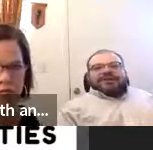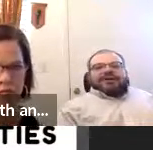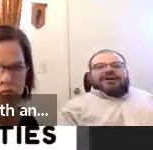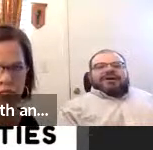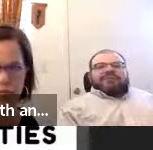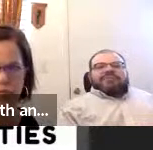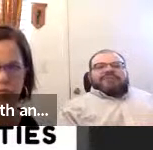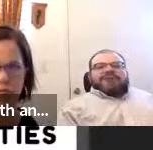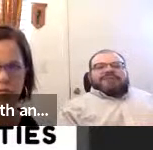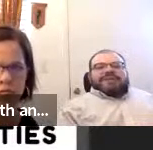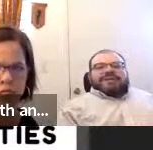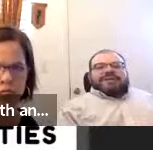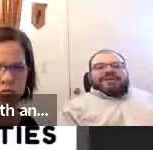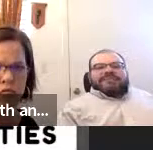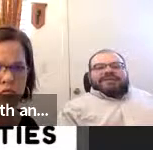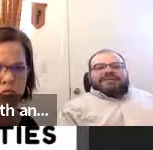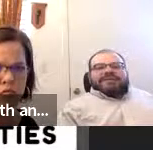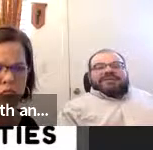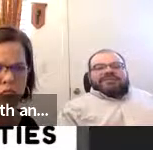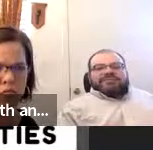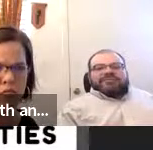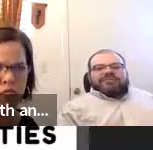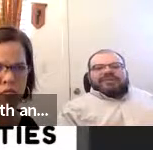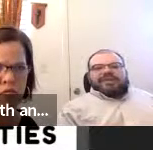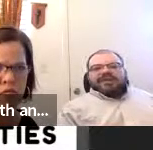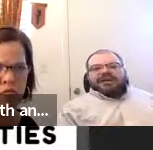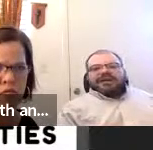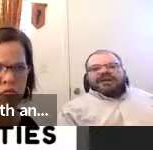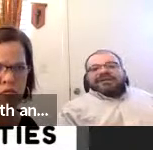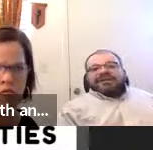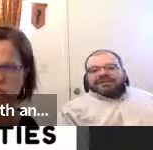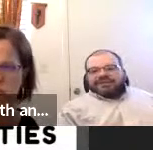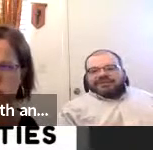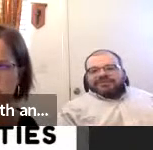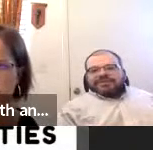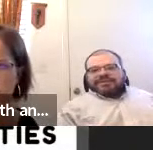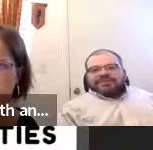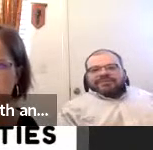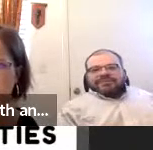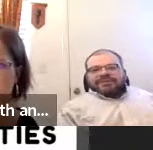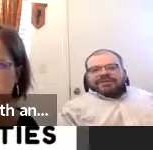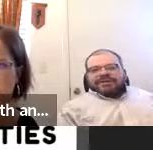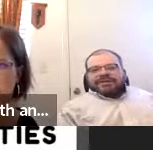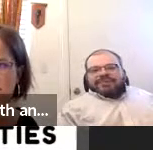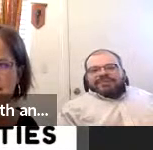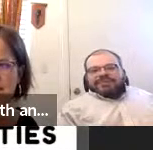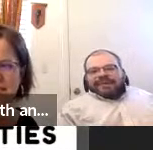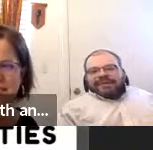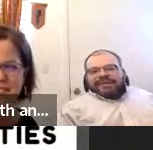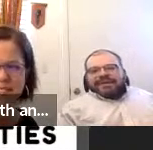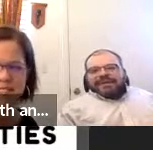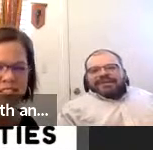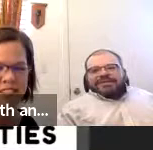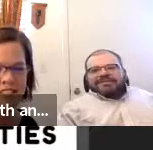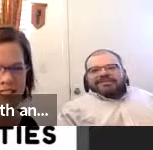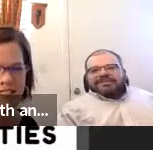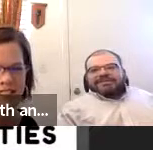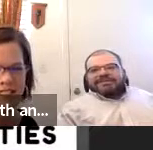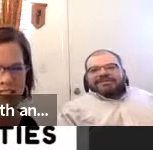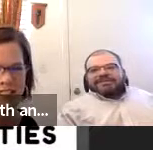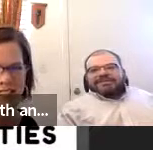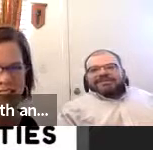parent, as articulated by the eugenics movement, continue to present day,